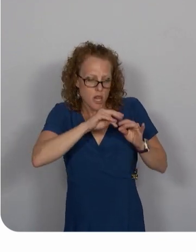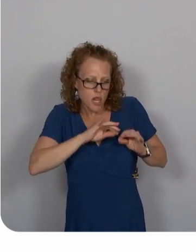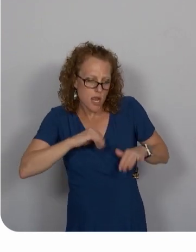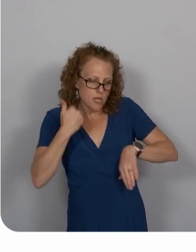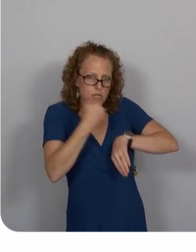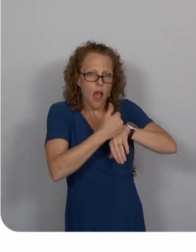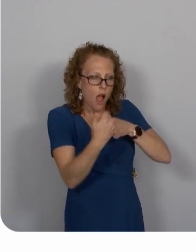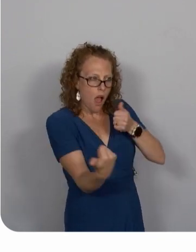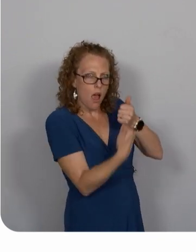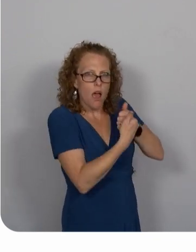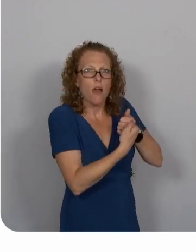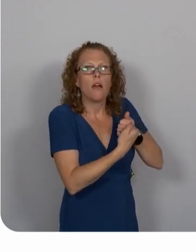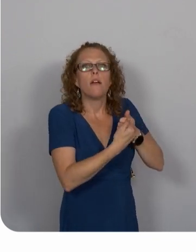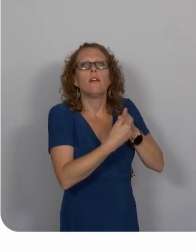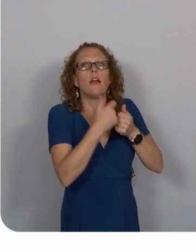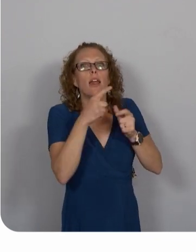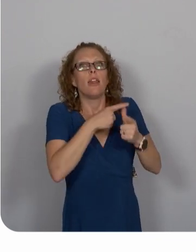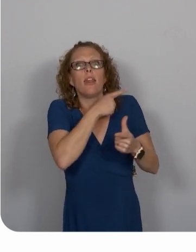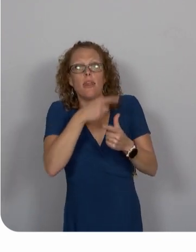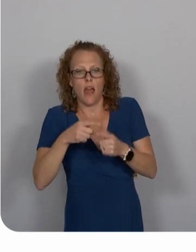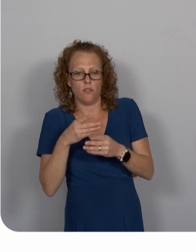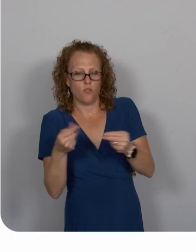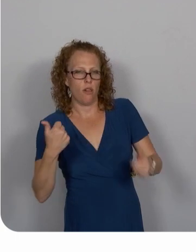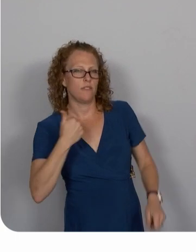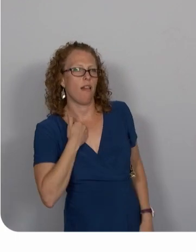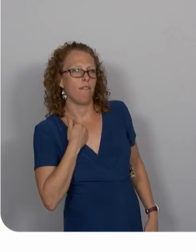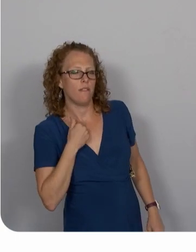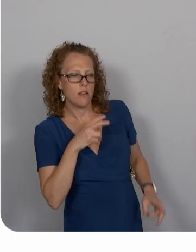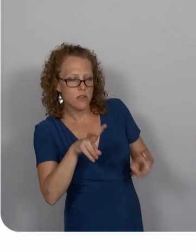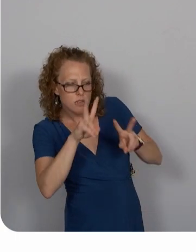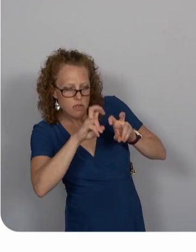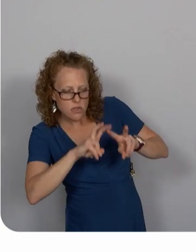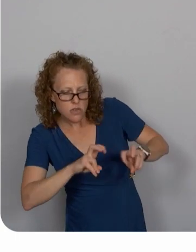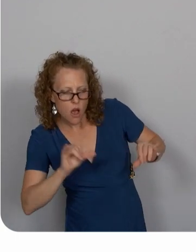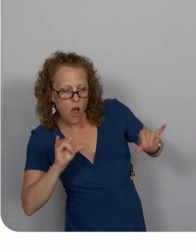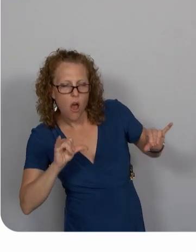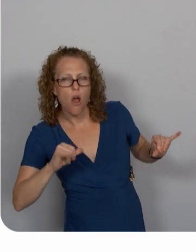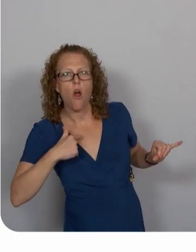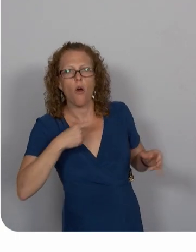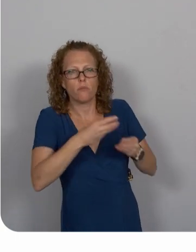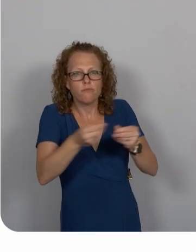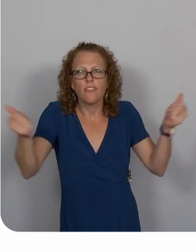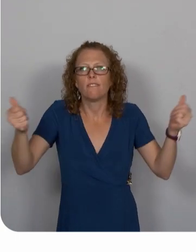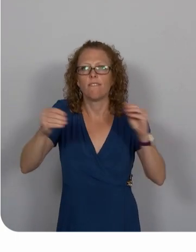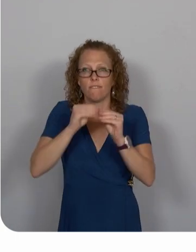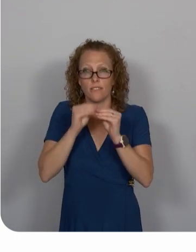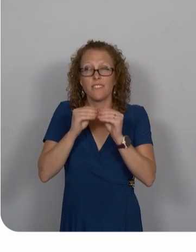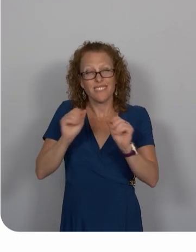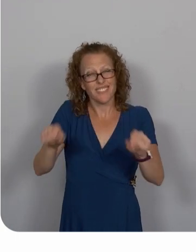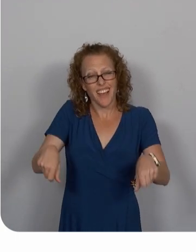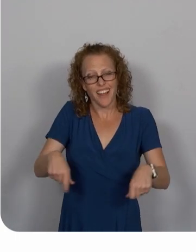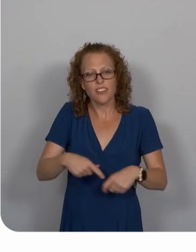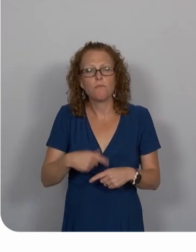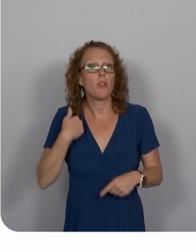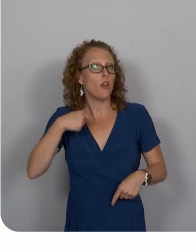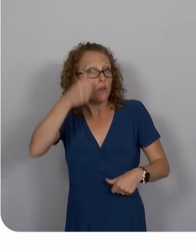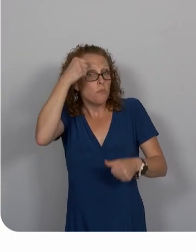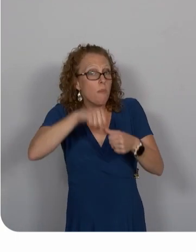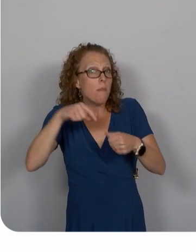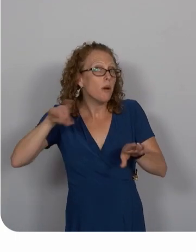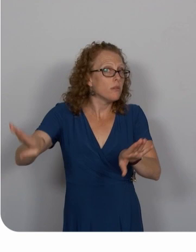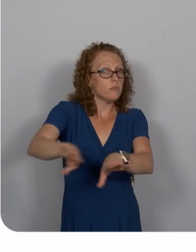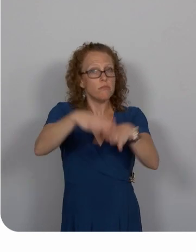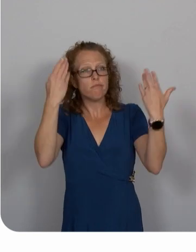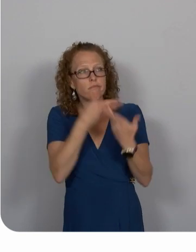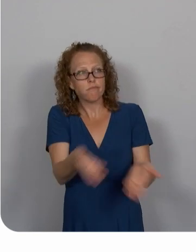includes following our own responsible use guidelines that we opened publicly with Llama 2. We established strong